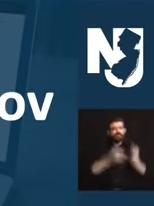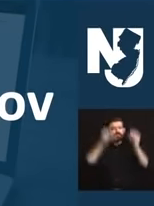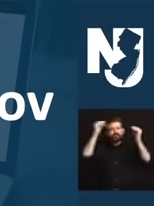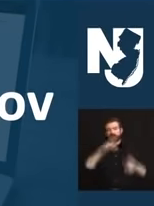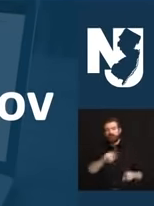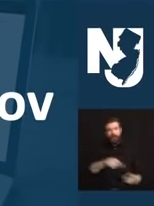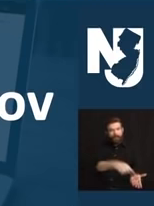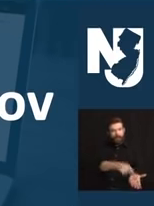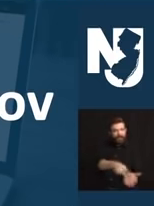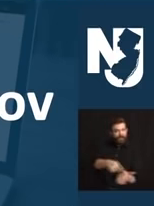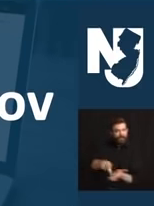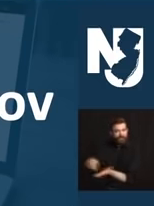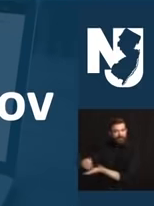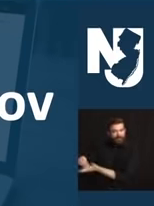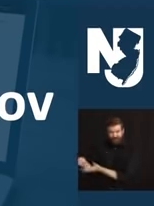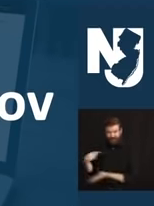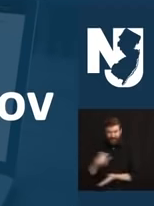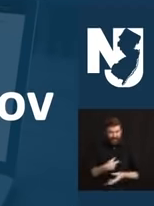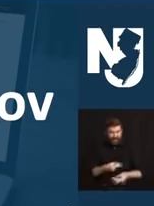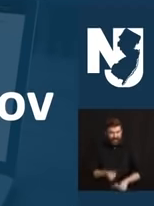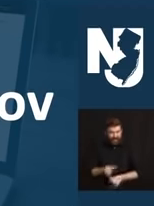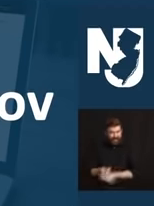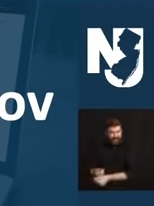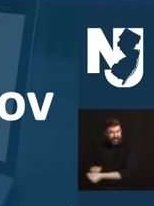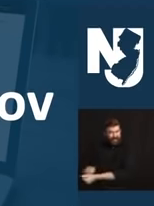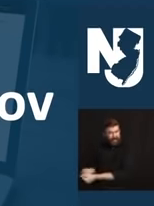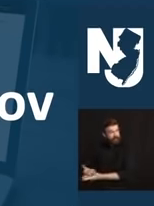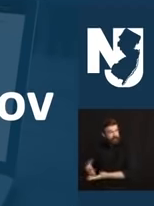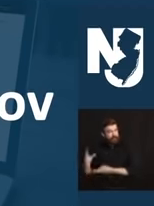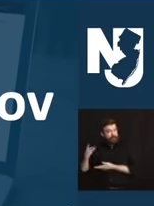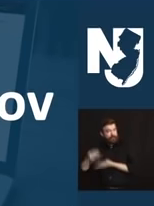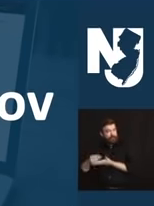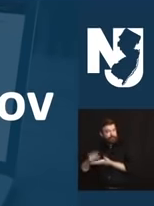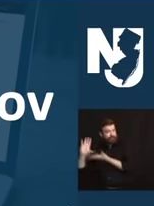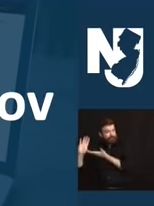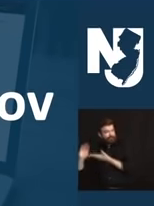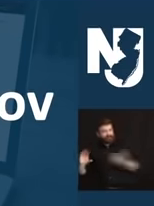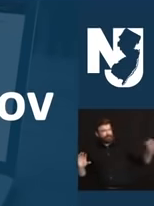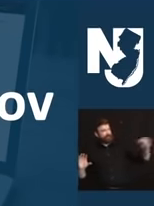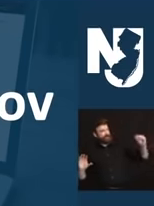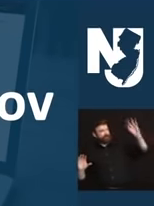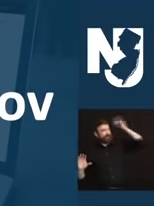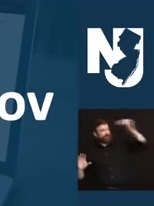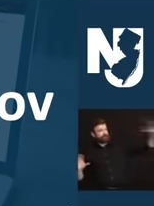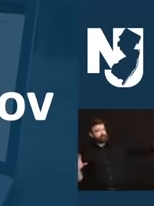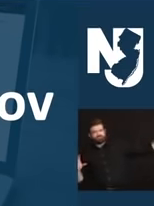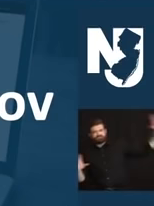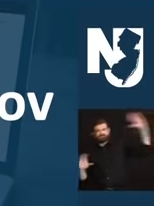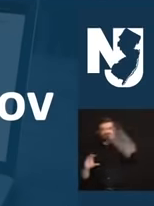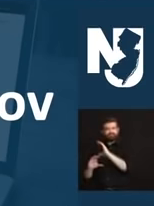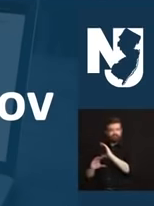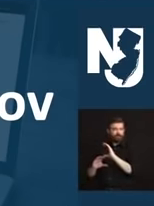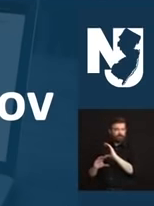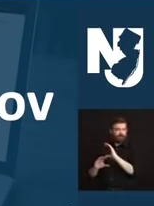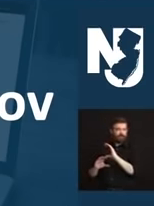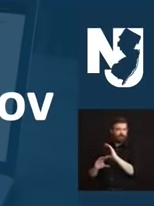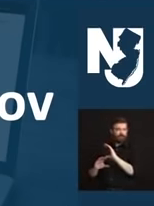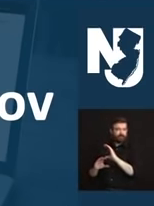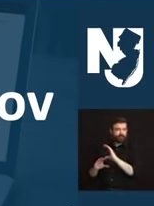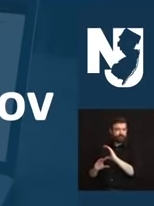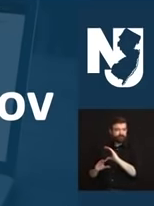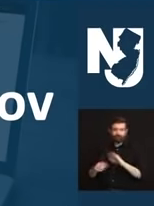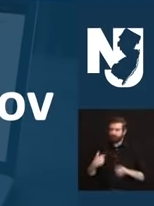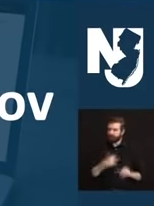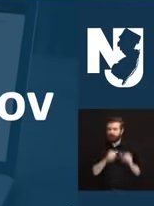nonstop. This need simply has not changed, and I continue to press the case directly with the senior levels of the